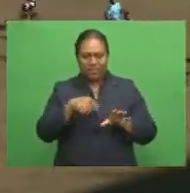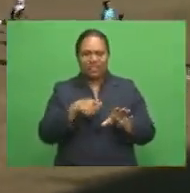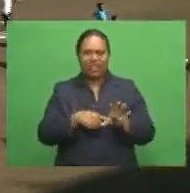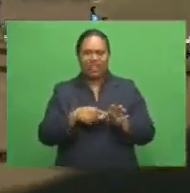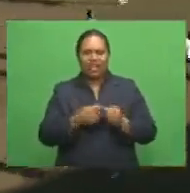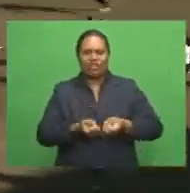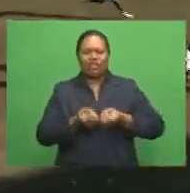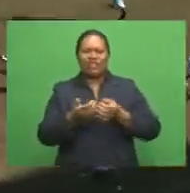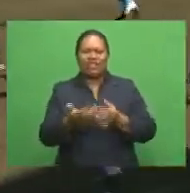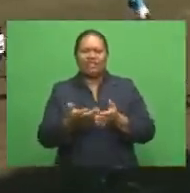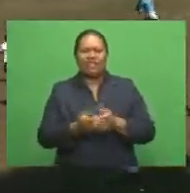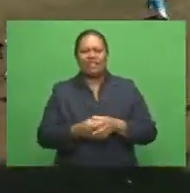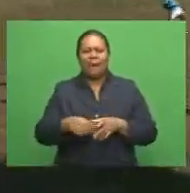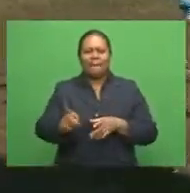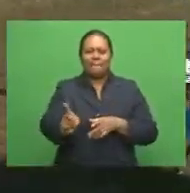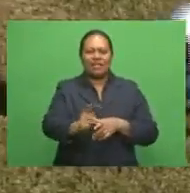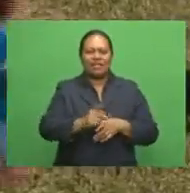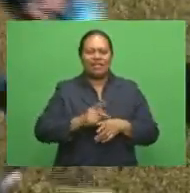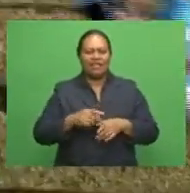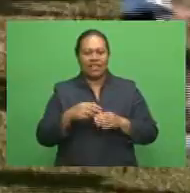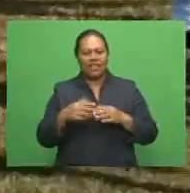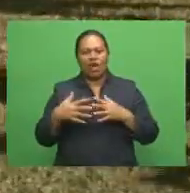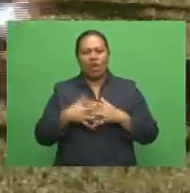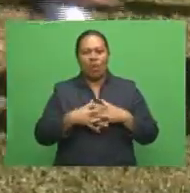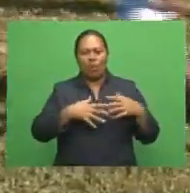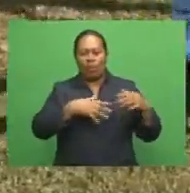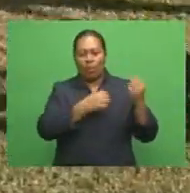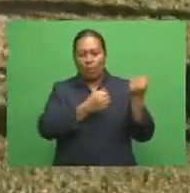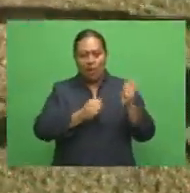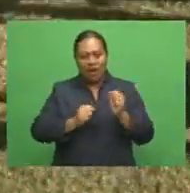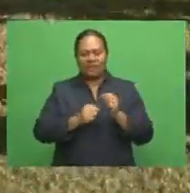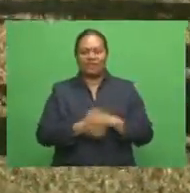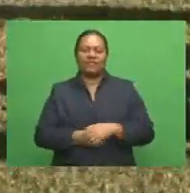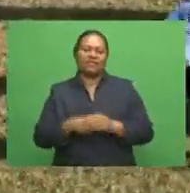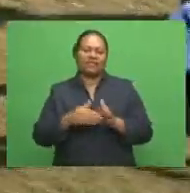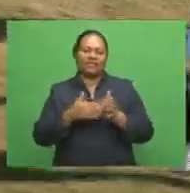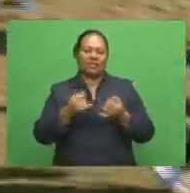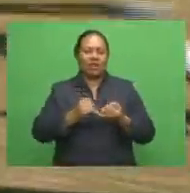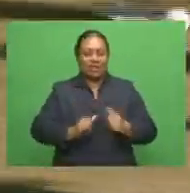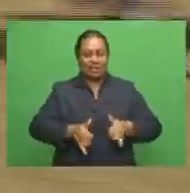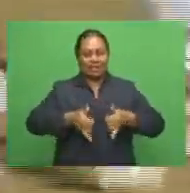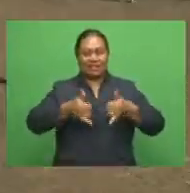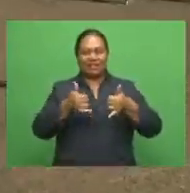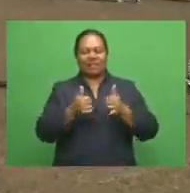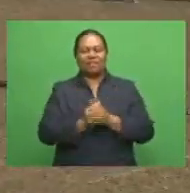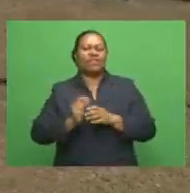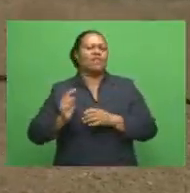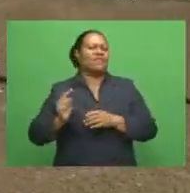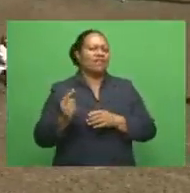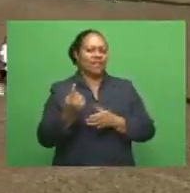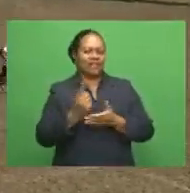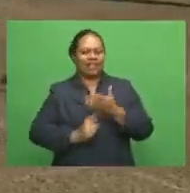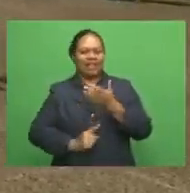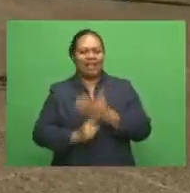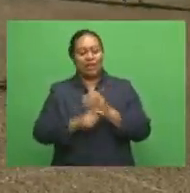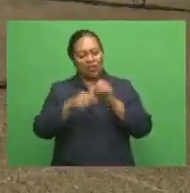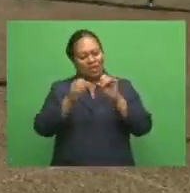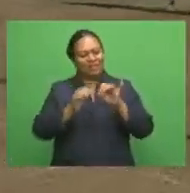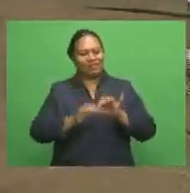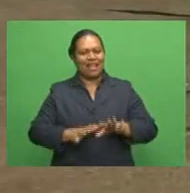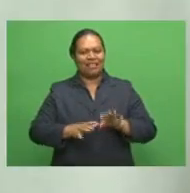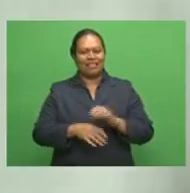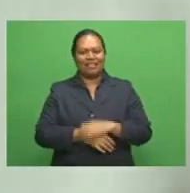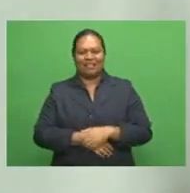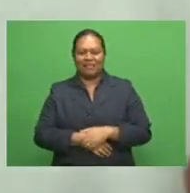Fiji Warriors in the Pacific Rugby Challenge. He says to play the Skipper Cup champions in his first outing was a blessing in